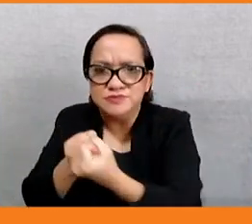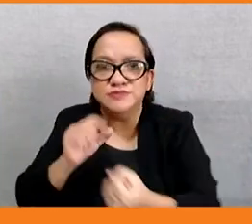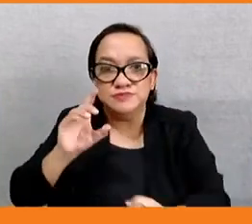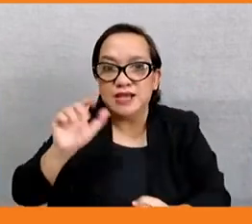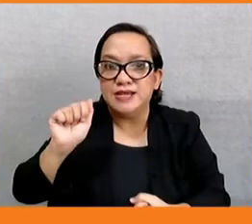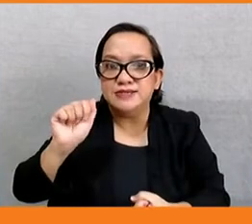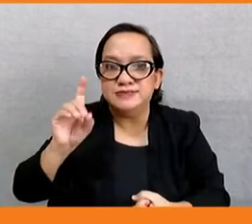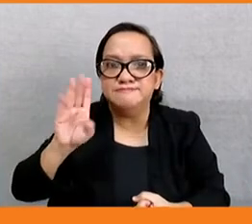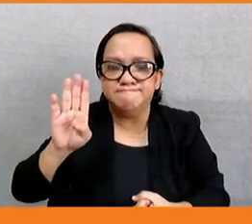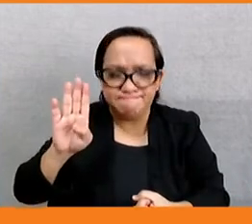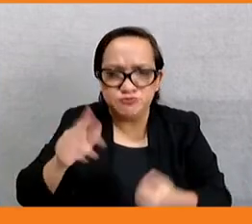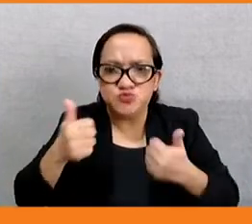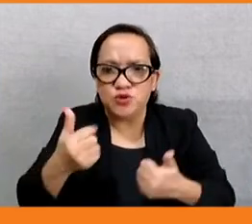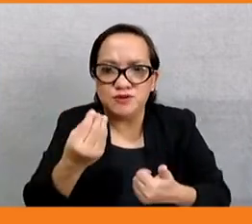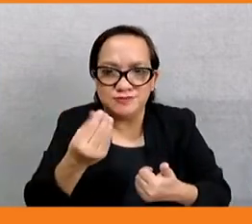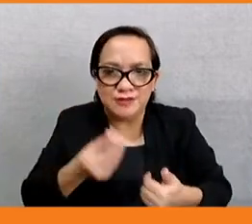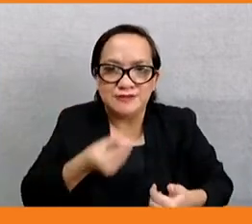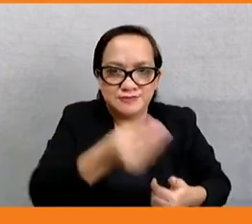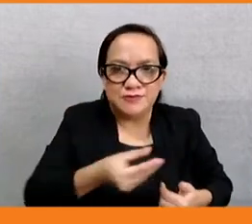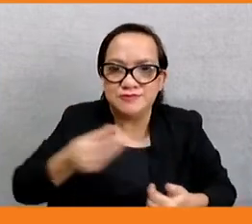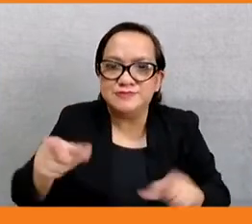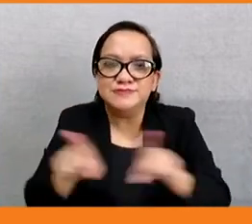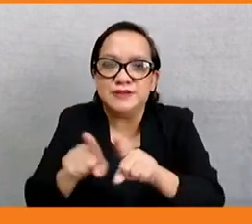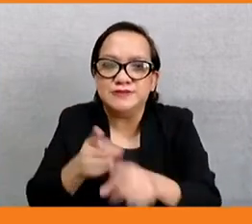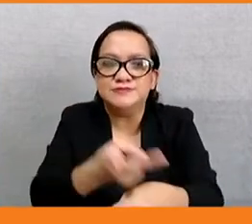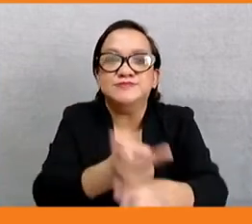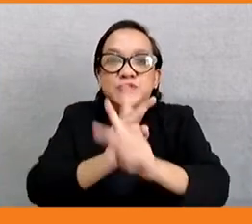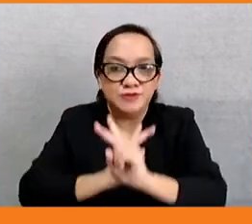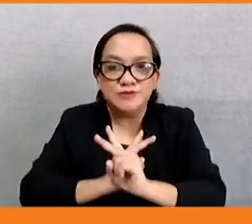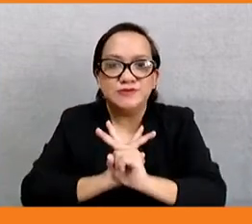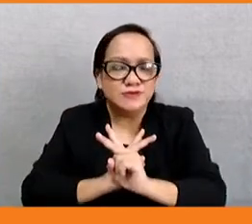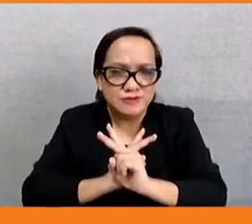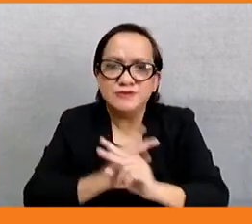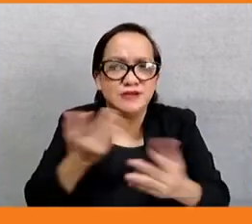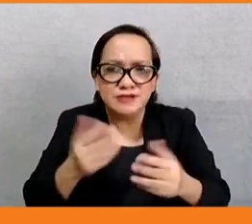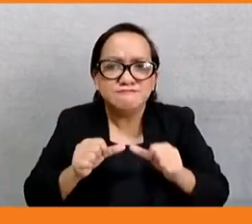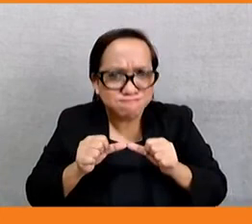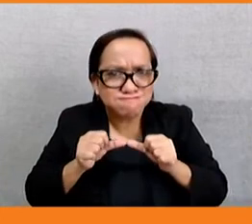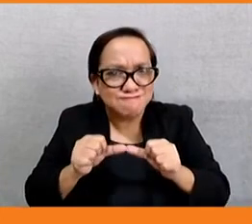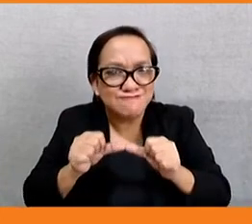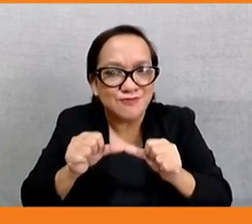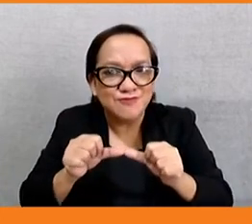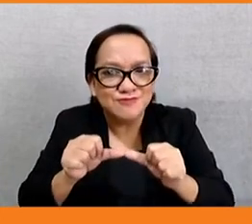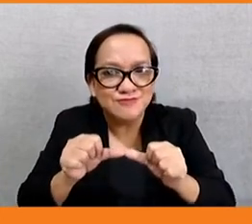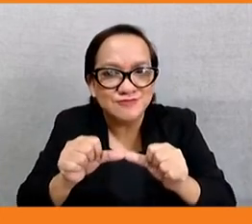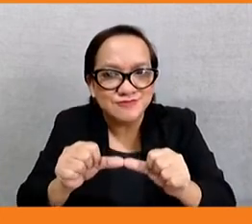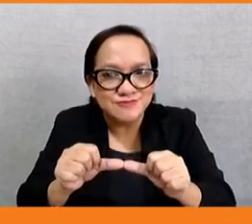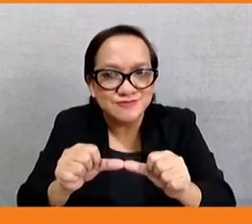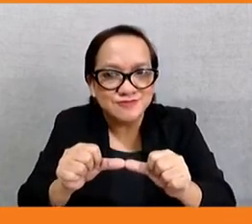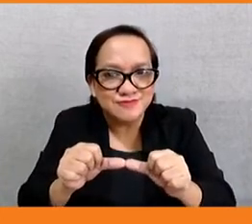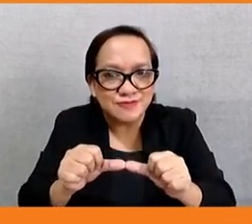the already existing loan in the pipeline. And also quite recently, we